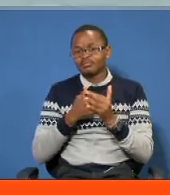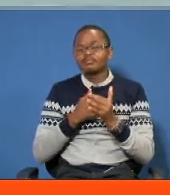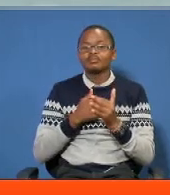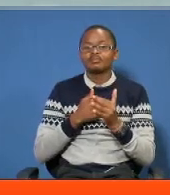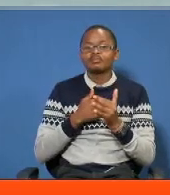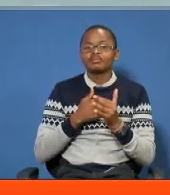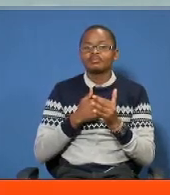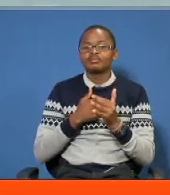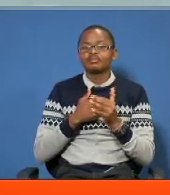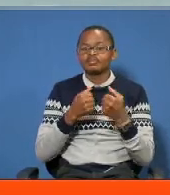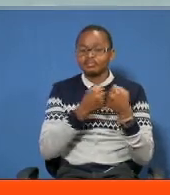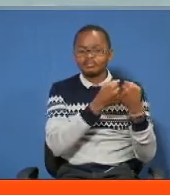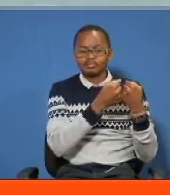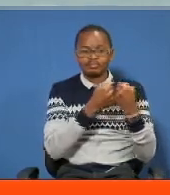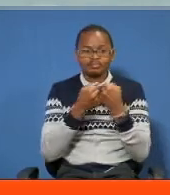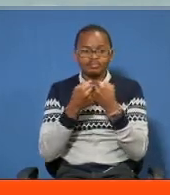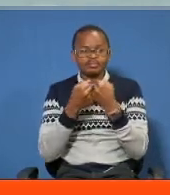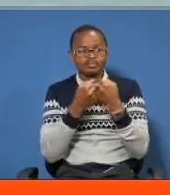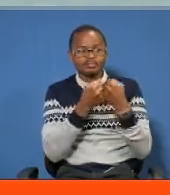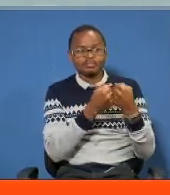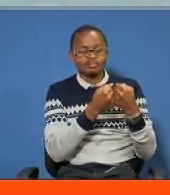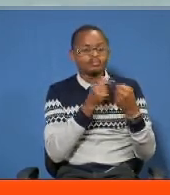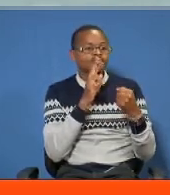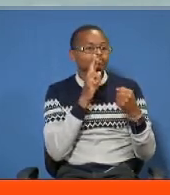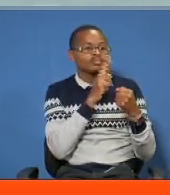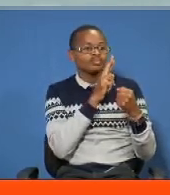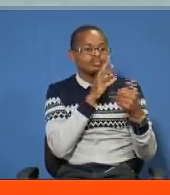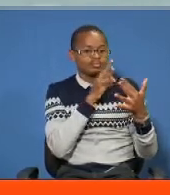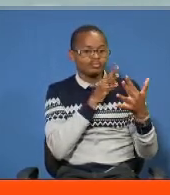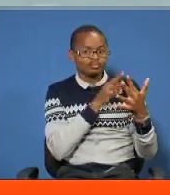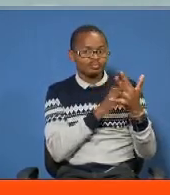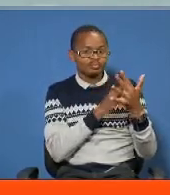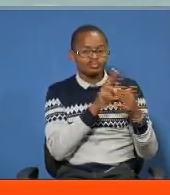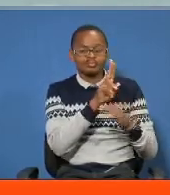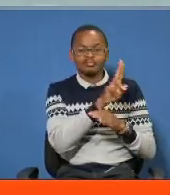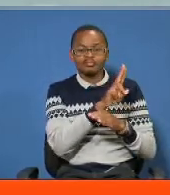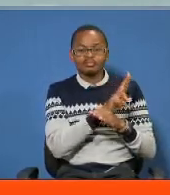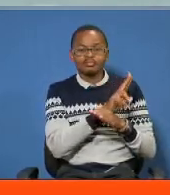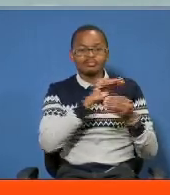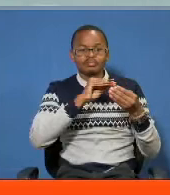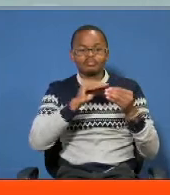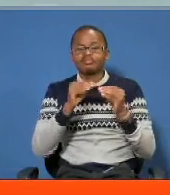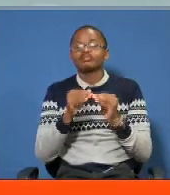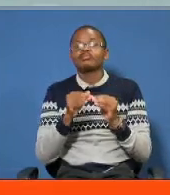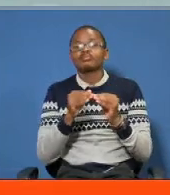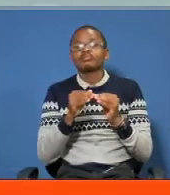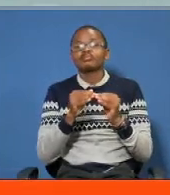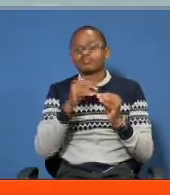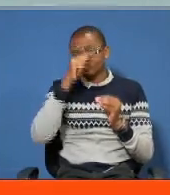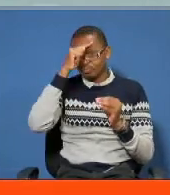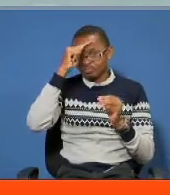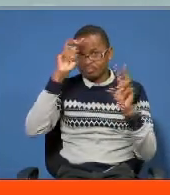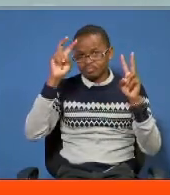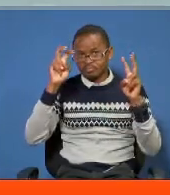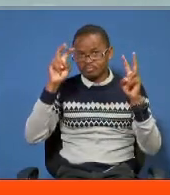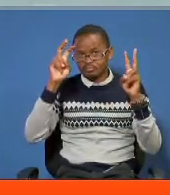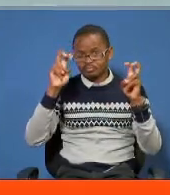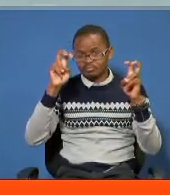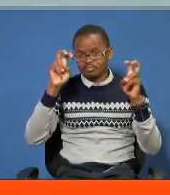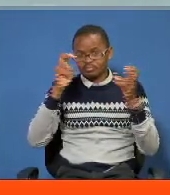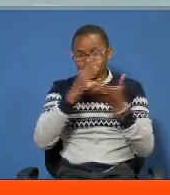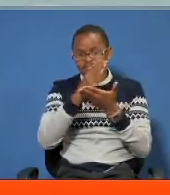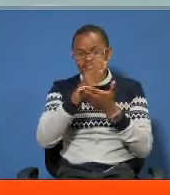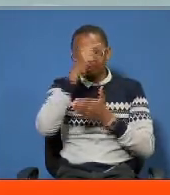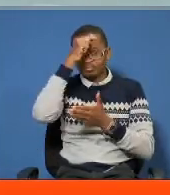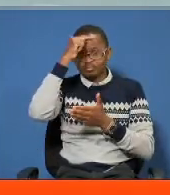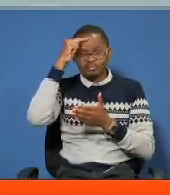innovators having the challenge or a risk factor of losing their innovation due to the issue of